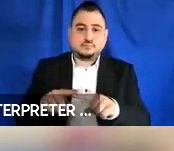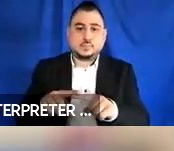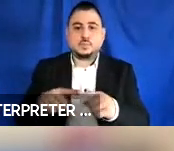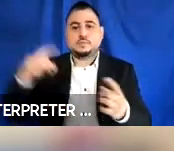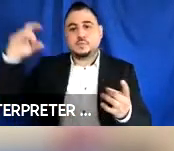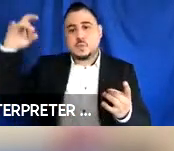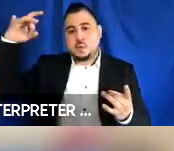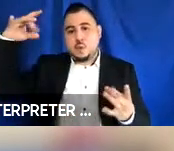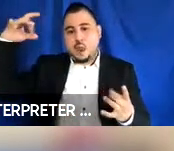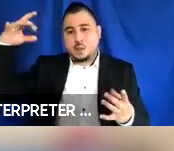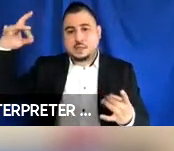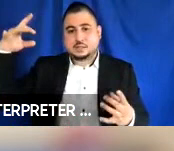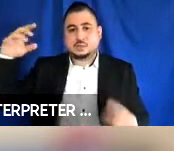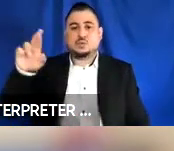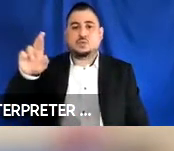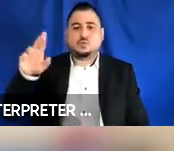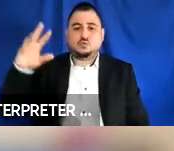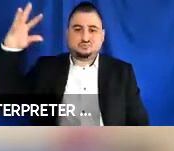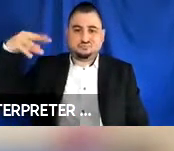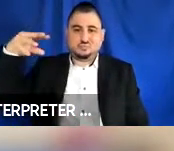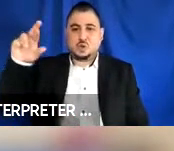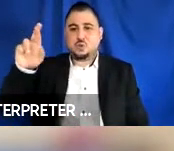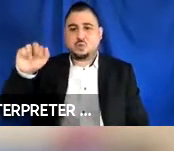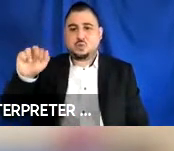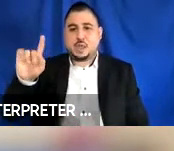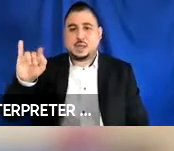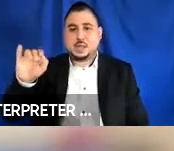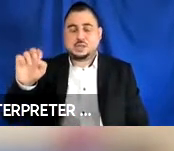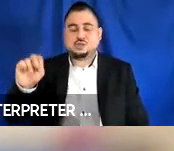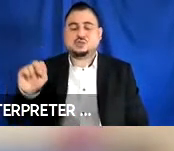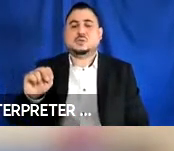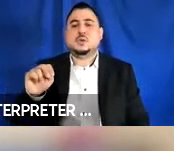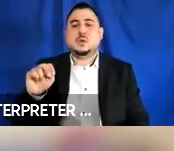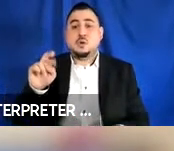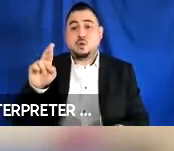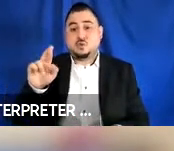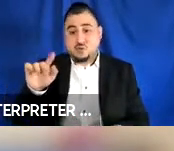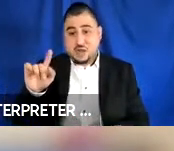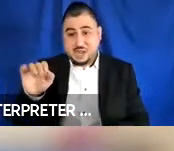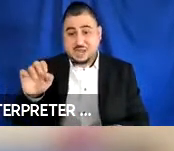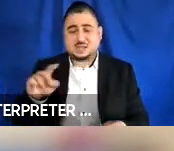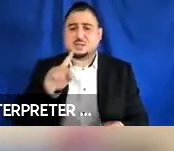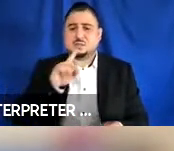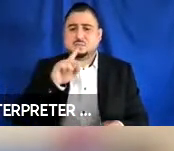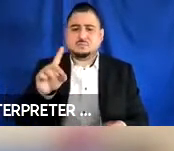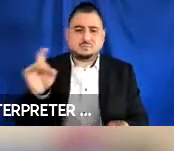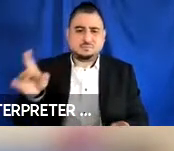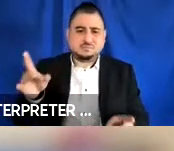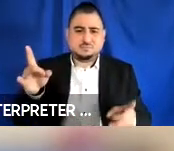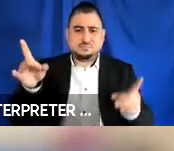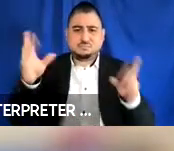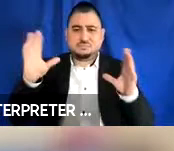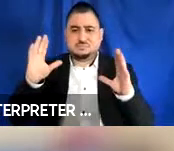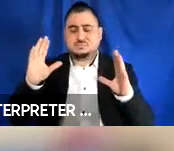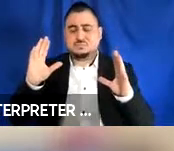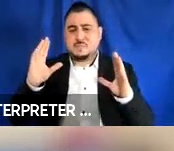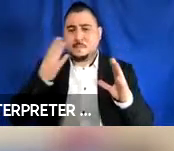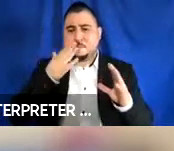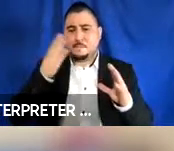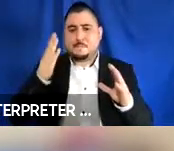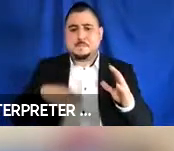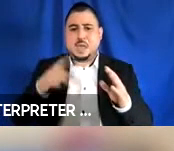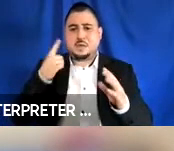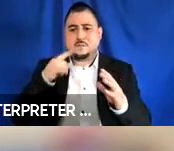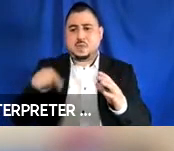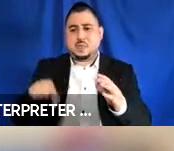wireless radiation. And this is extremely detrimental to this group of